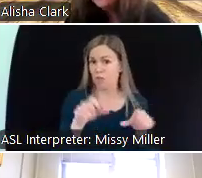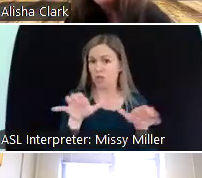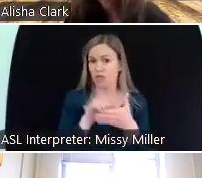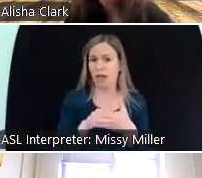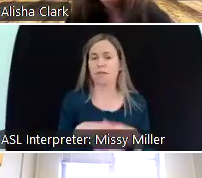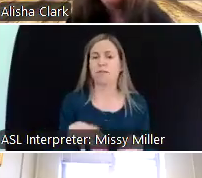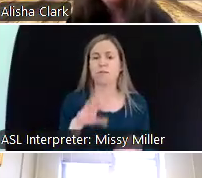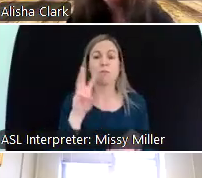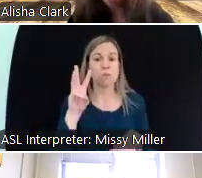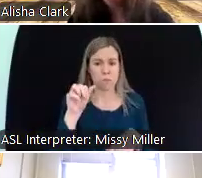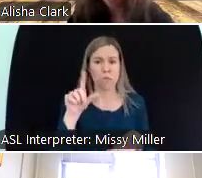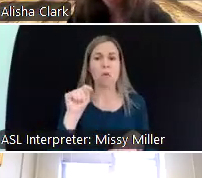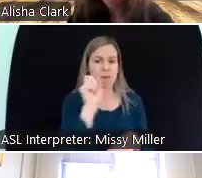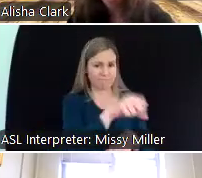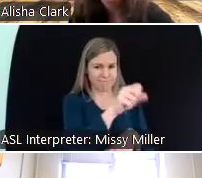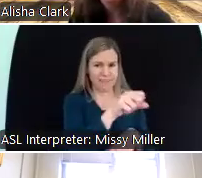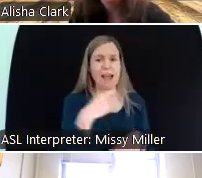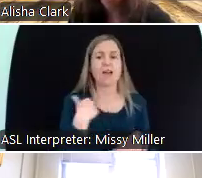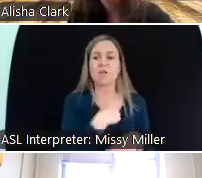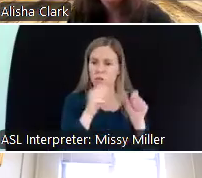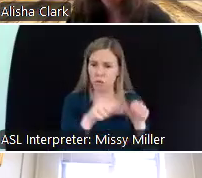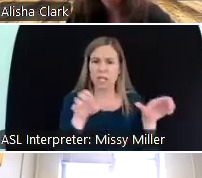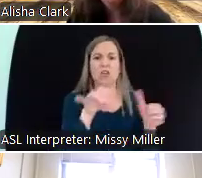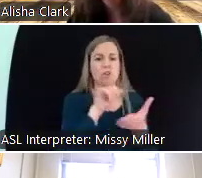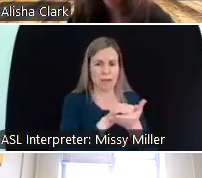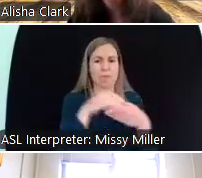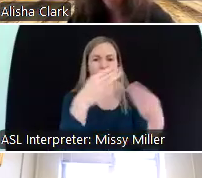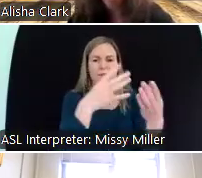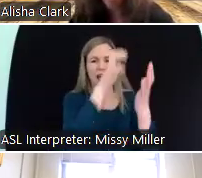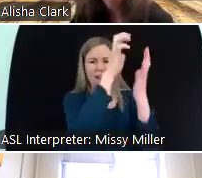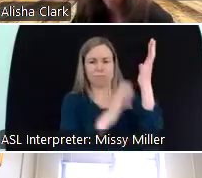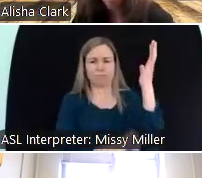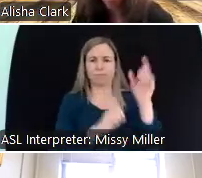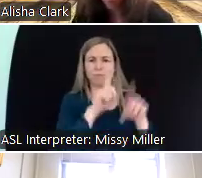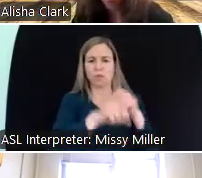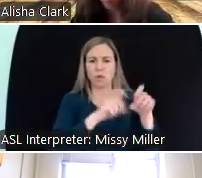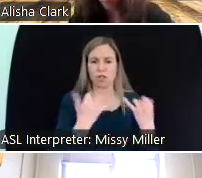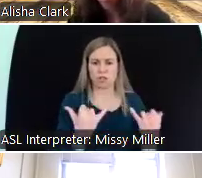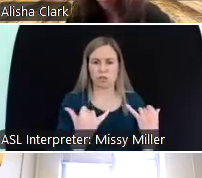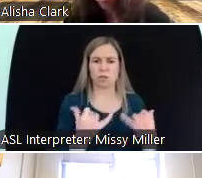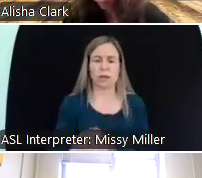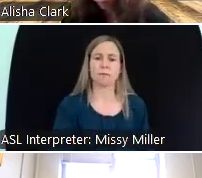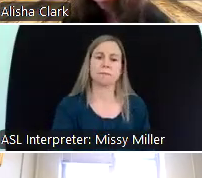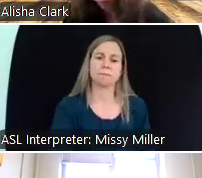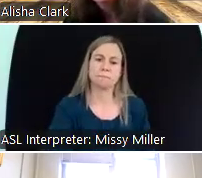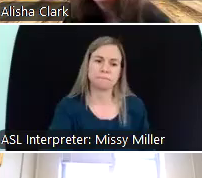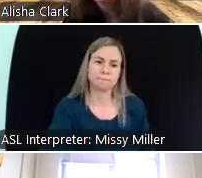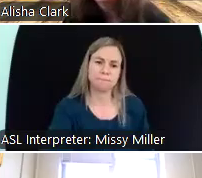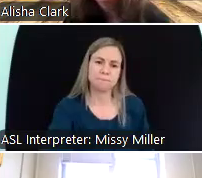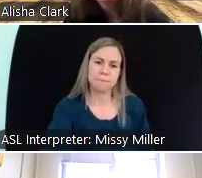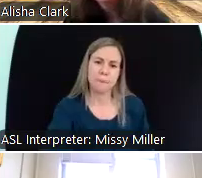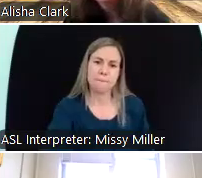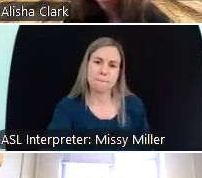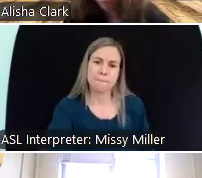that, Alicia. I can get you a transcript of that. Thank you so much. Do we? Go